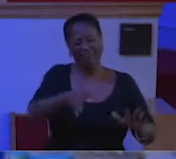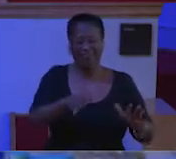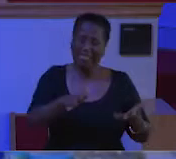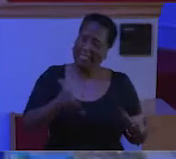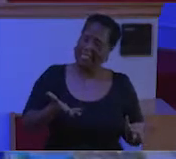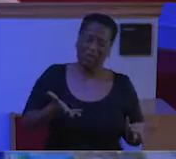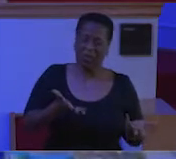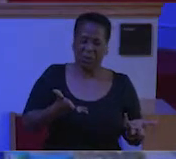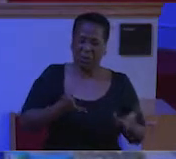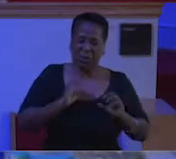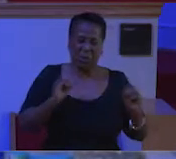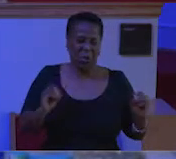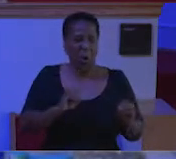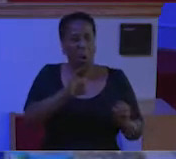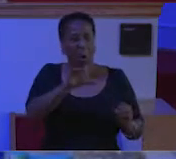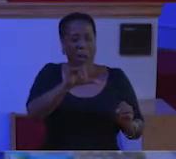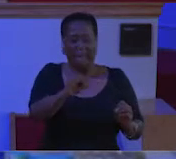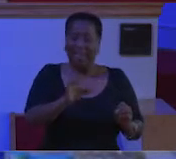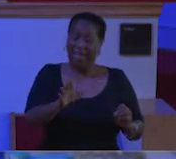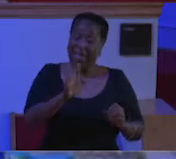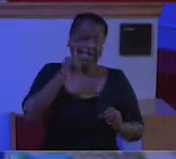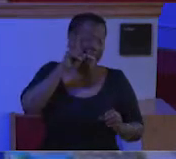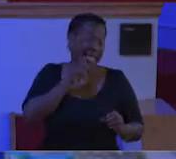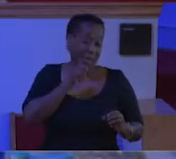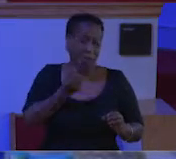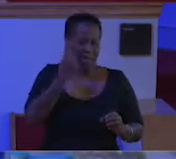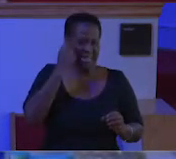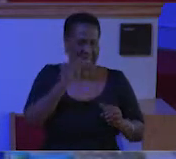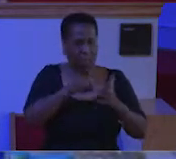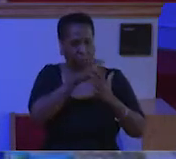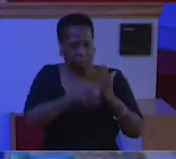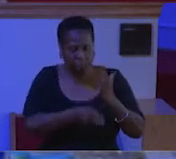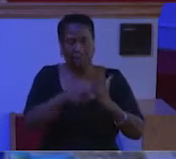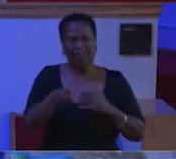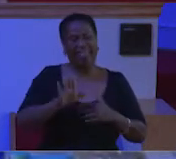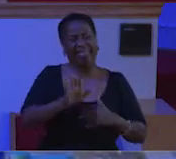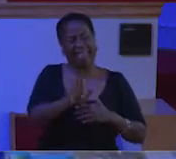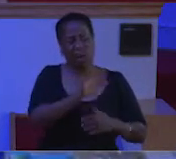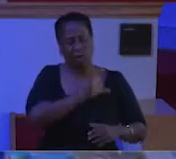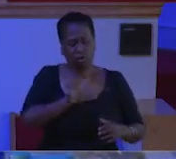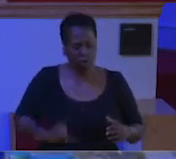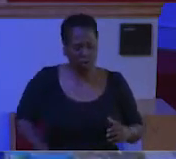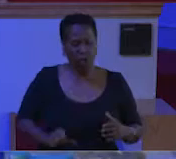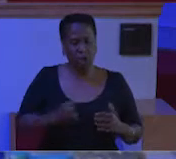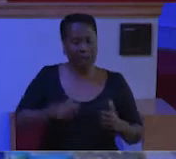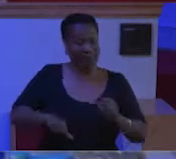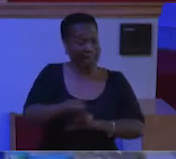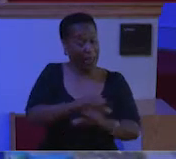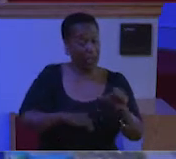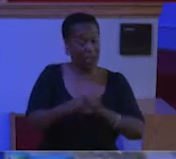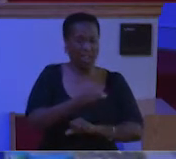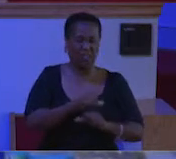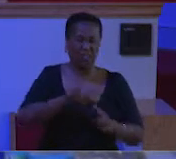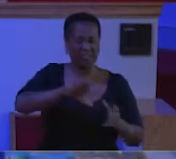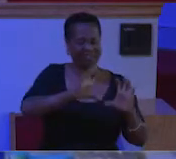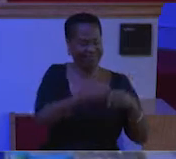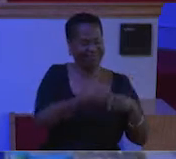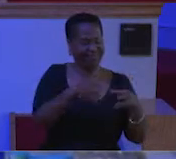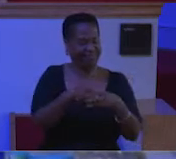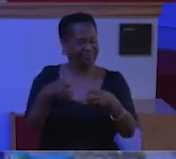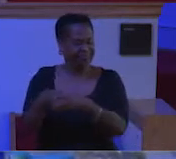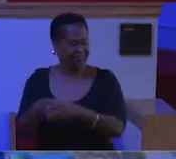classist. Their sexual understanding was permissive. Their Christian fellowship was cliquish. And